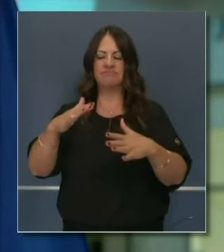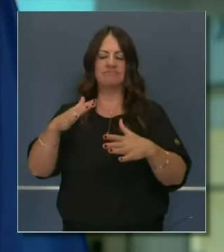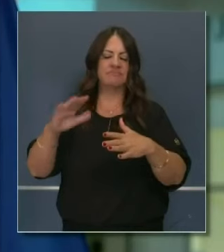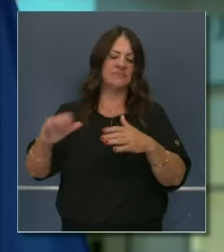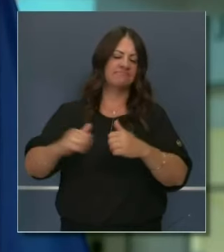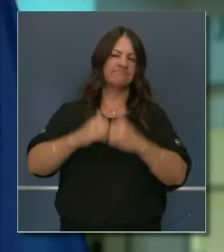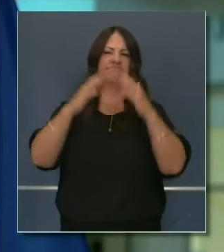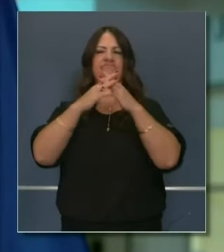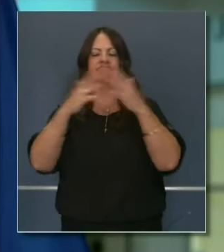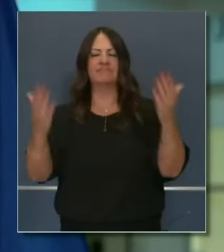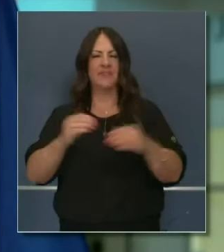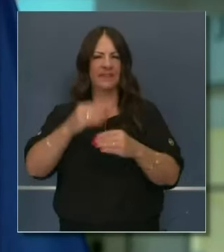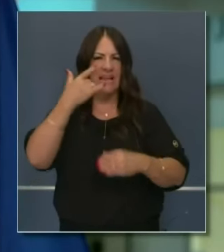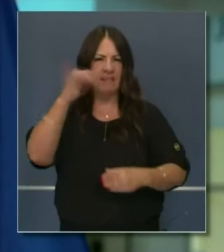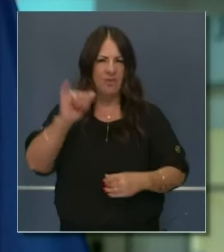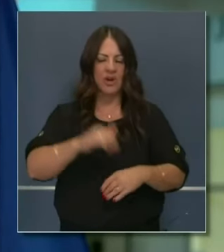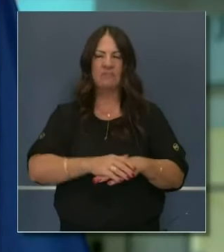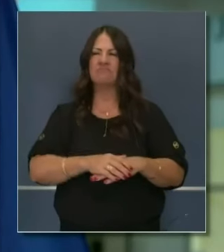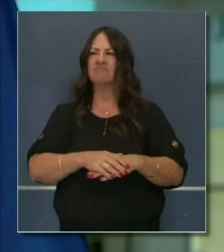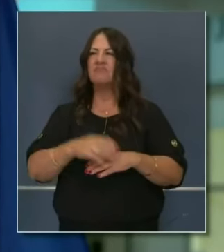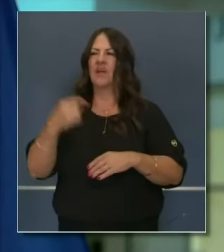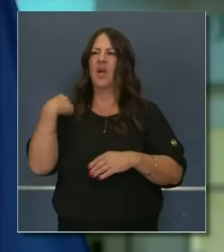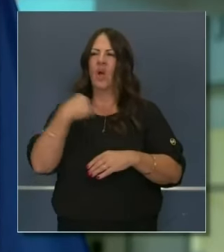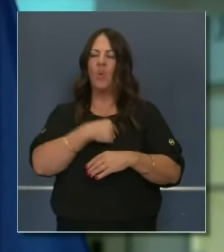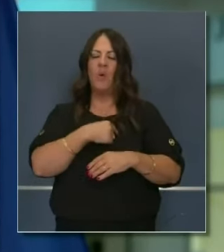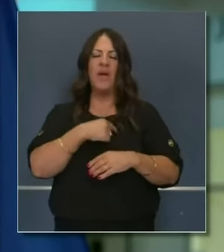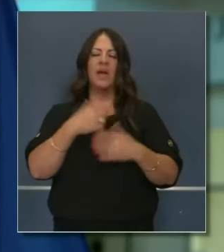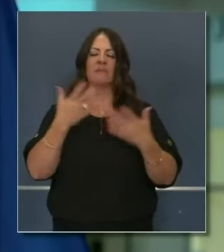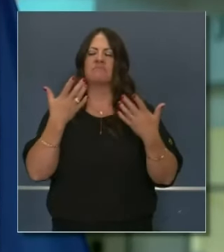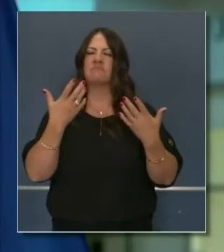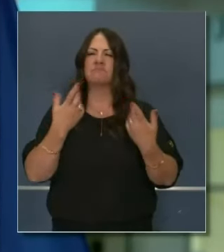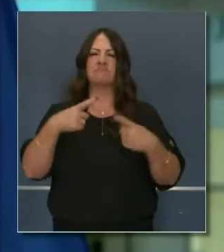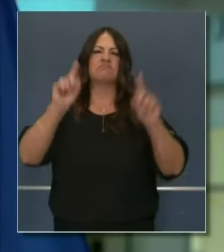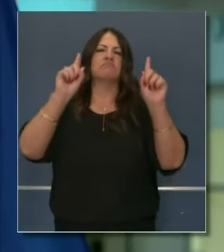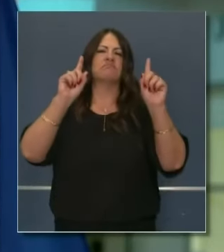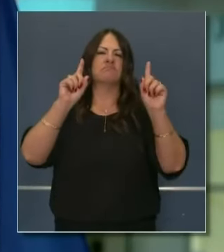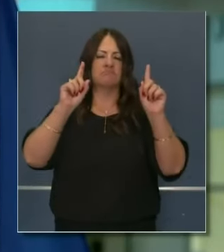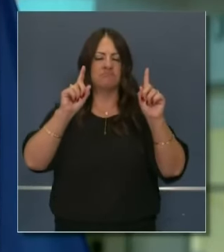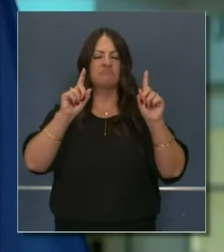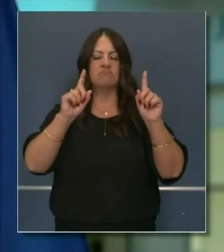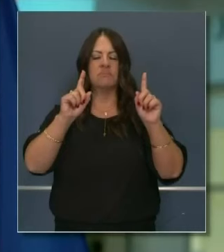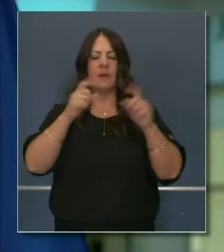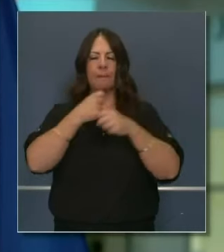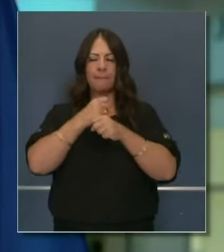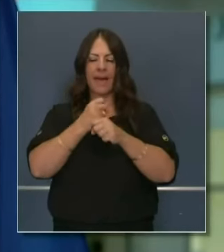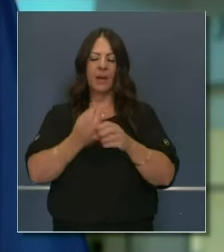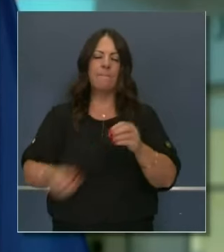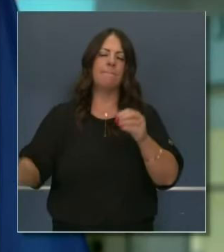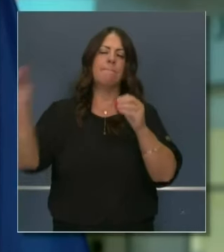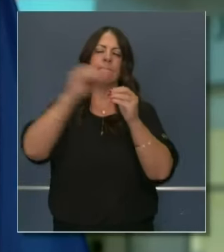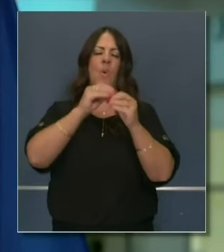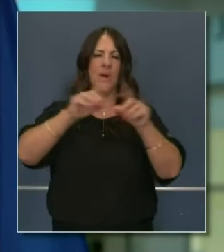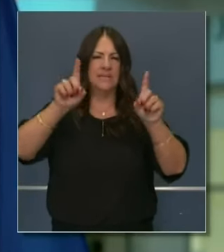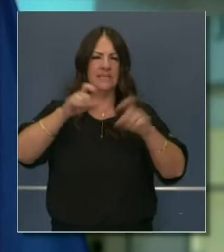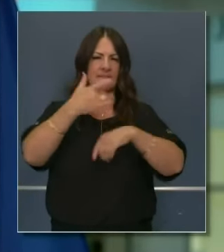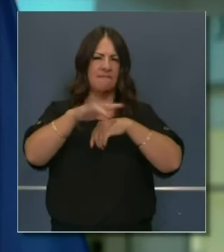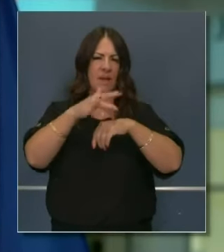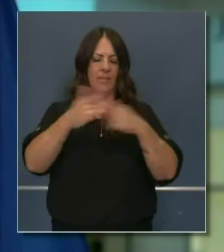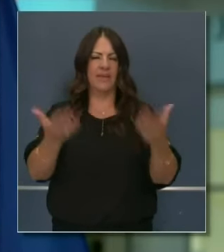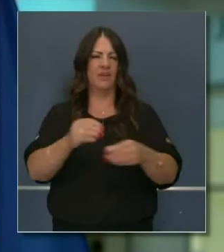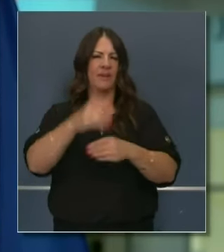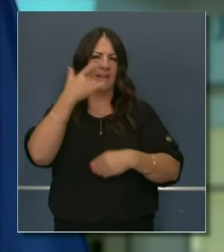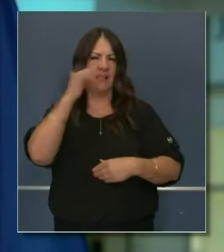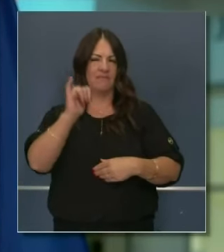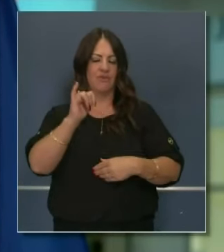and how we are working against the prevailing winds of less and advancing the framework of more testing availability here in the state